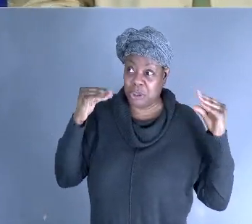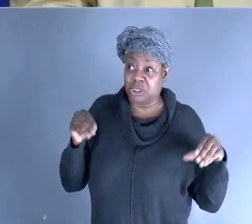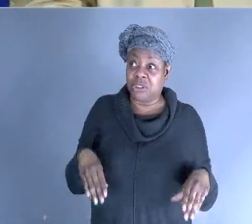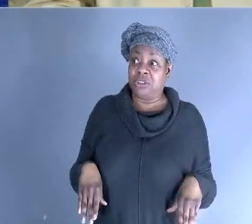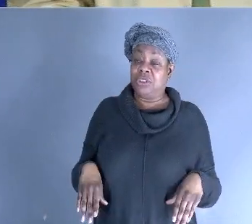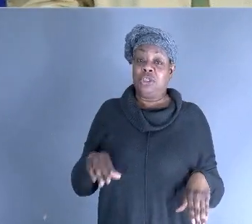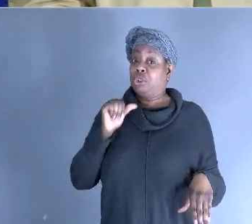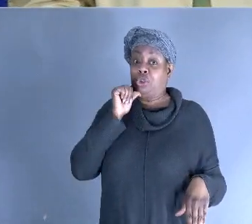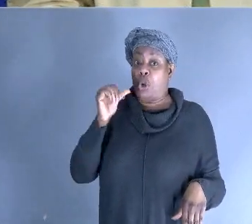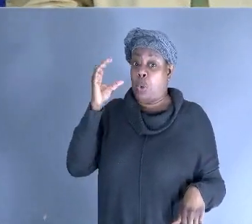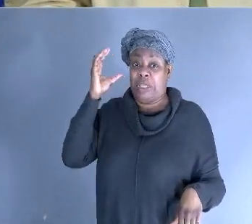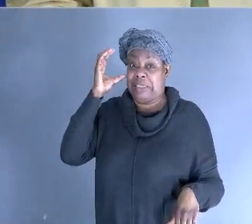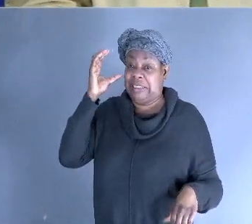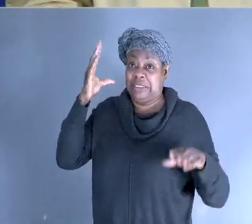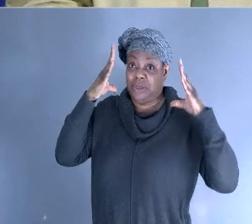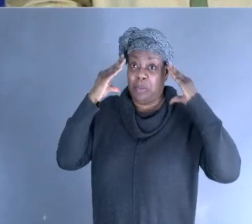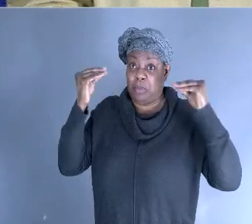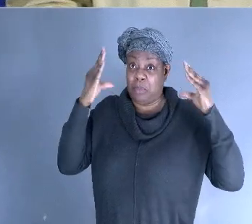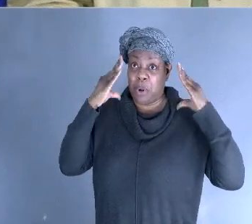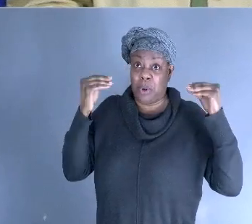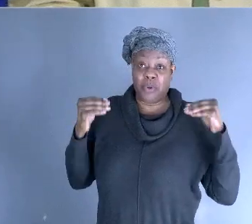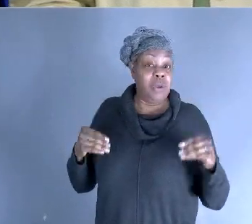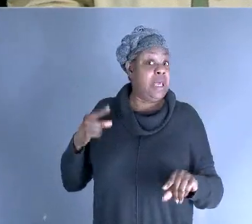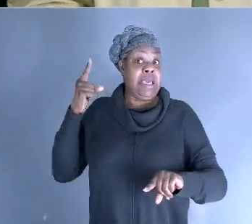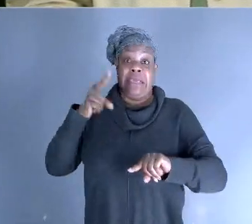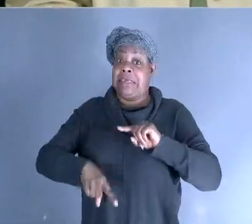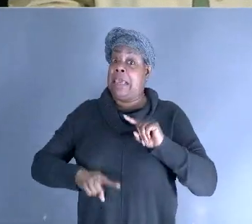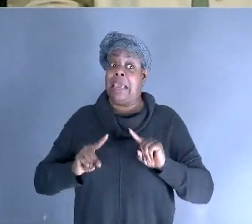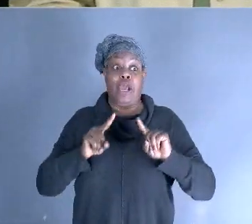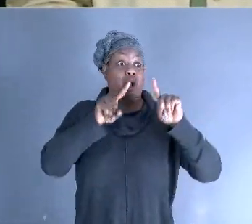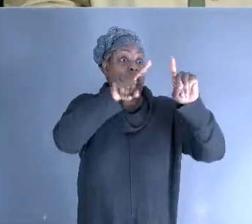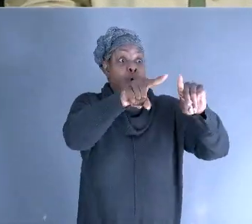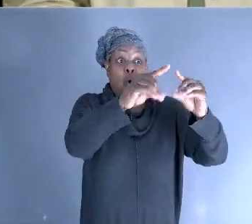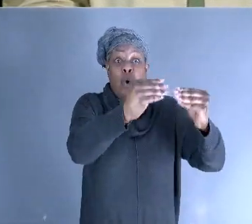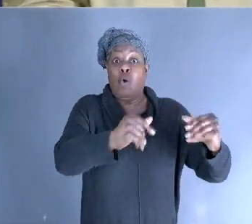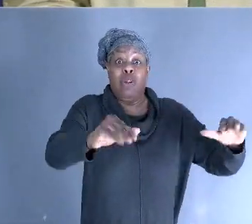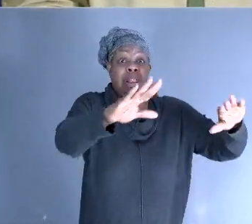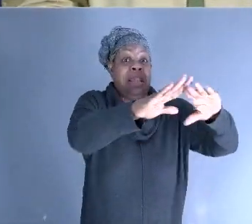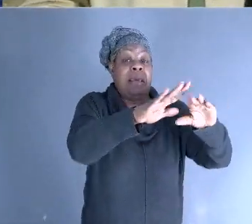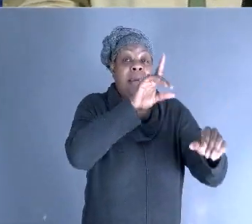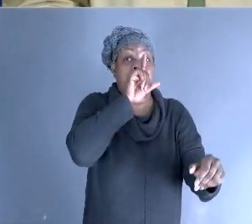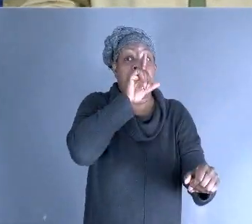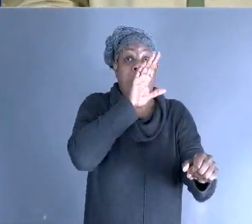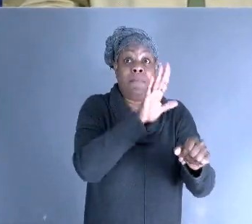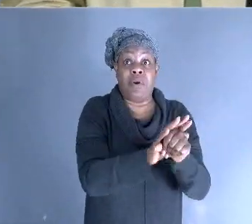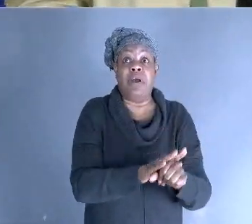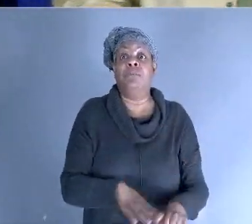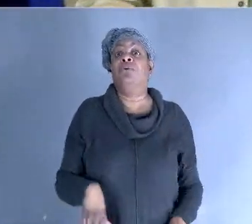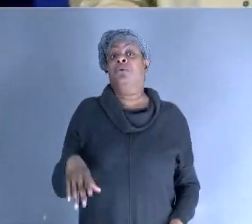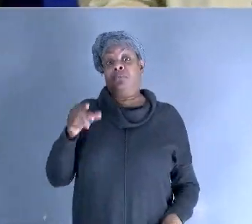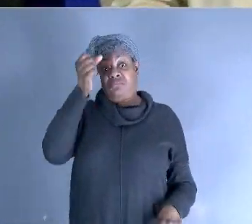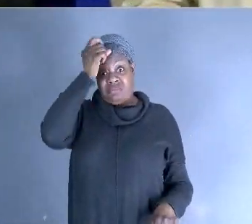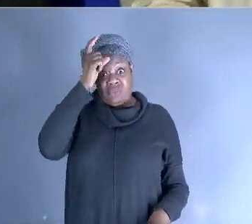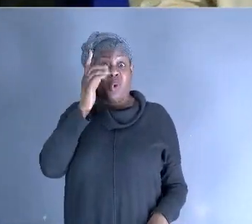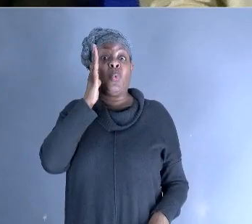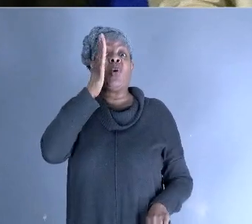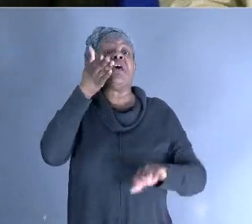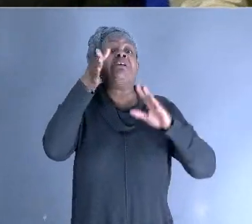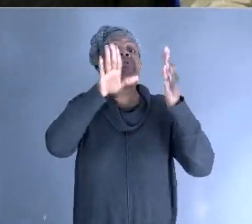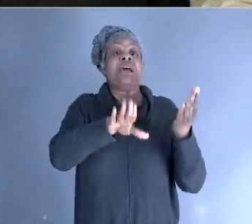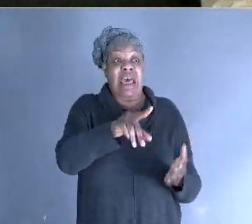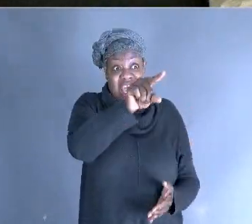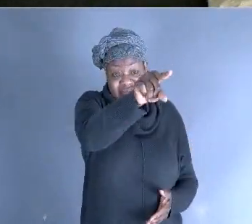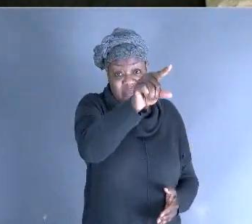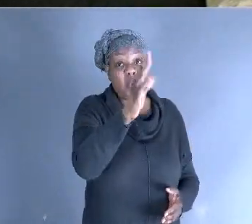not listen to them. We cannot go with them. If we go with them, it's a suicide mission.